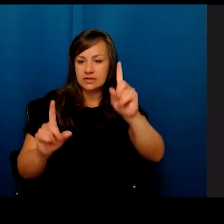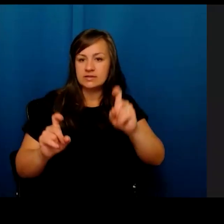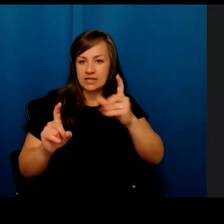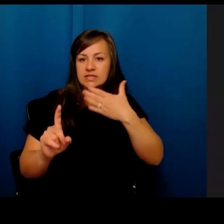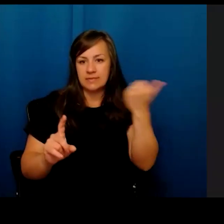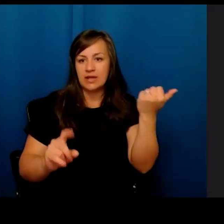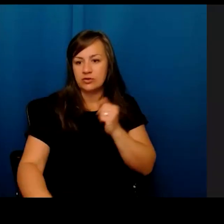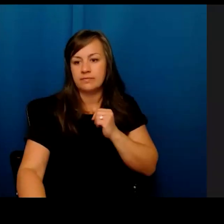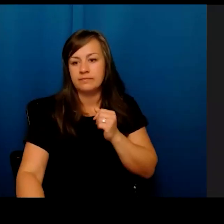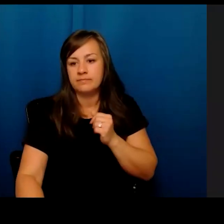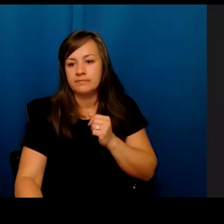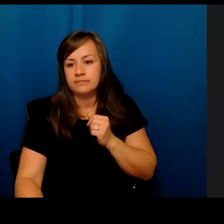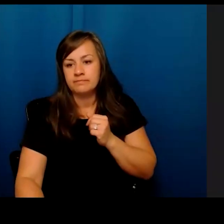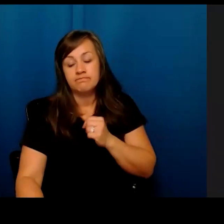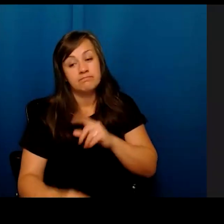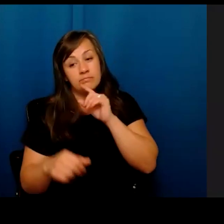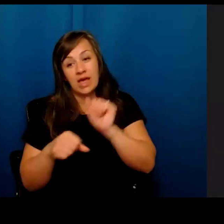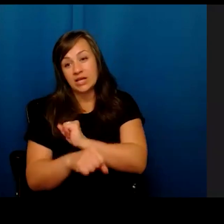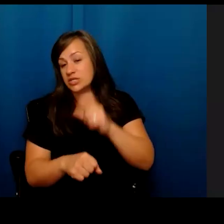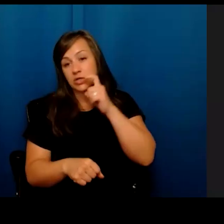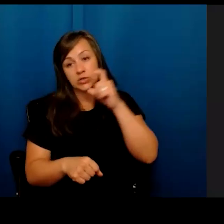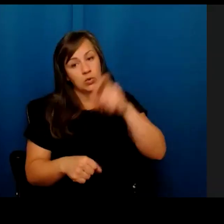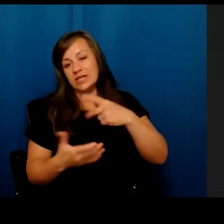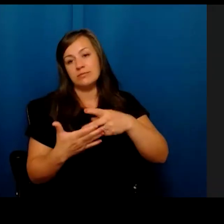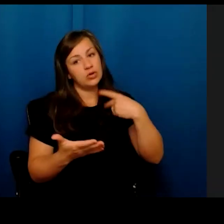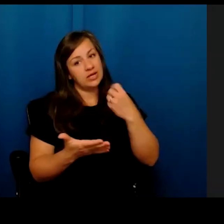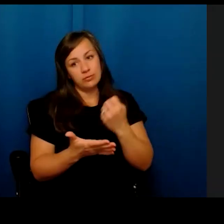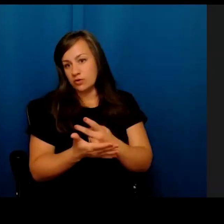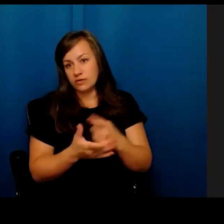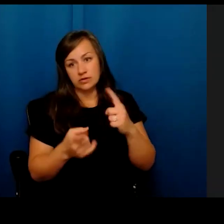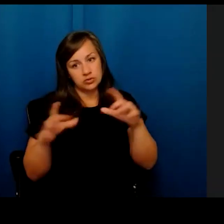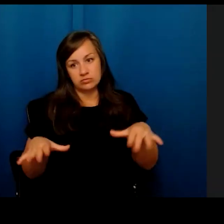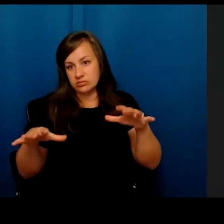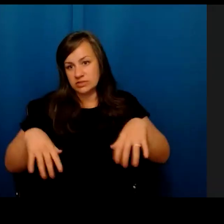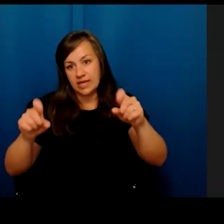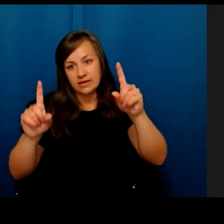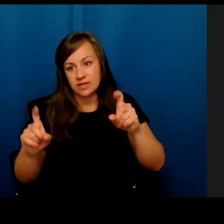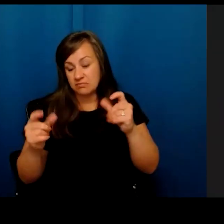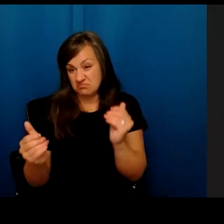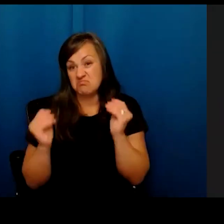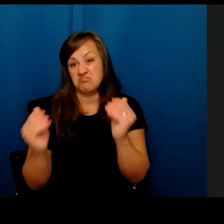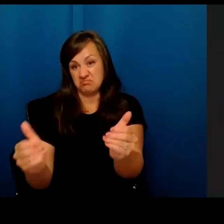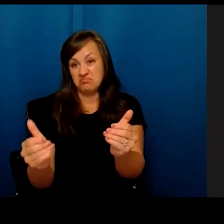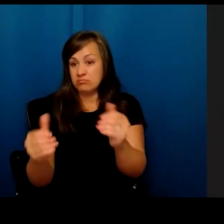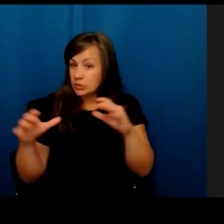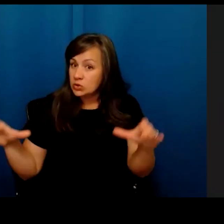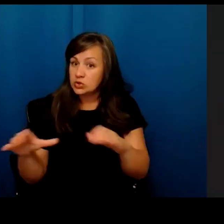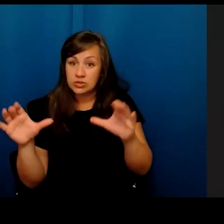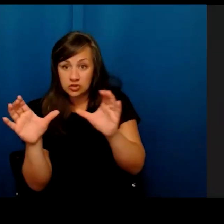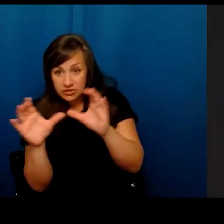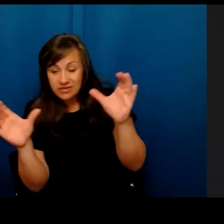You don't need pre-approval to take CPL exams. You don't need pre-approval if you want to go and do a certification license on your